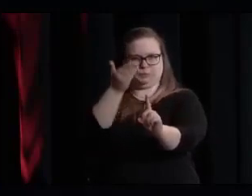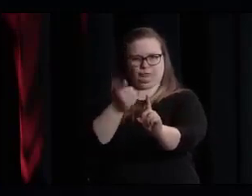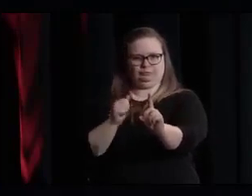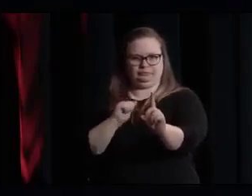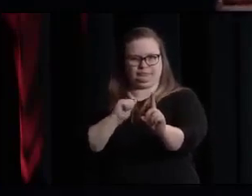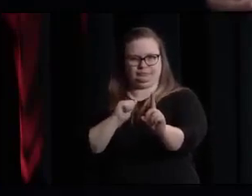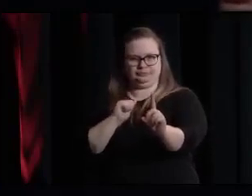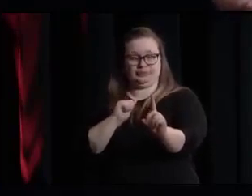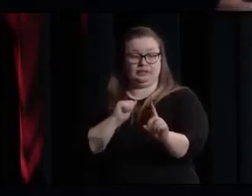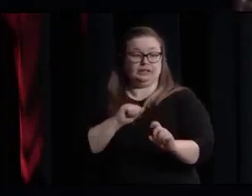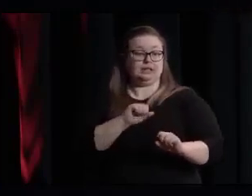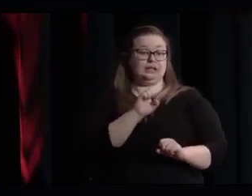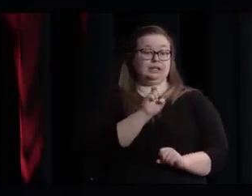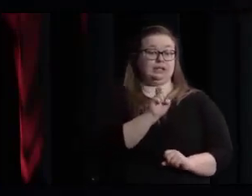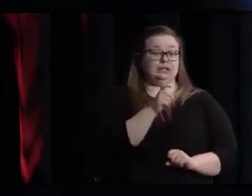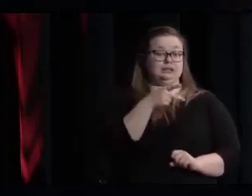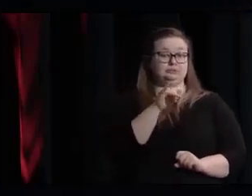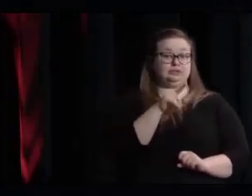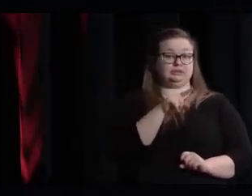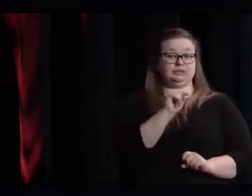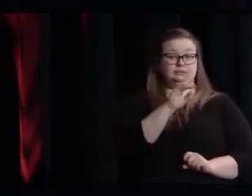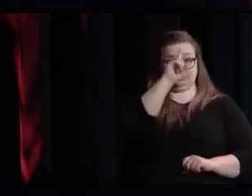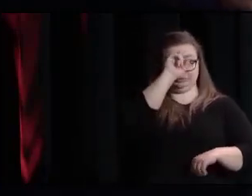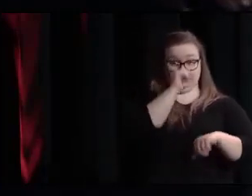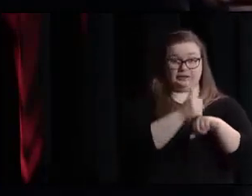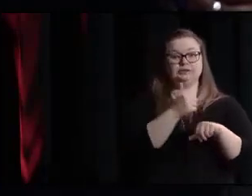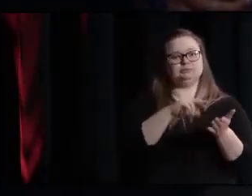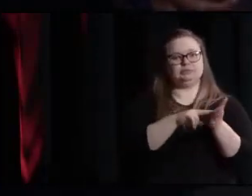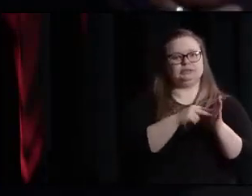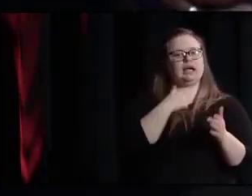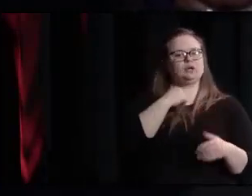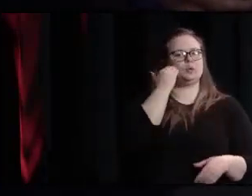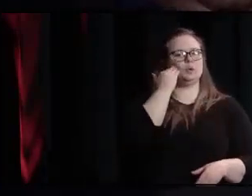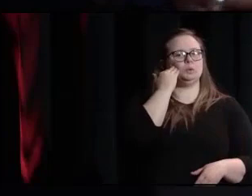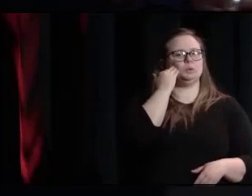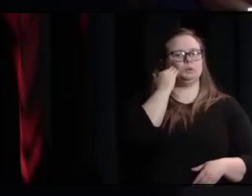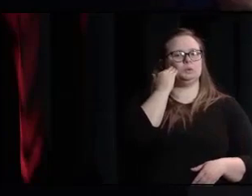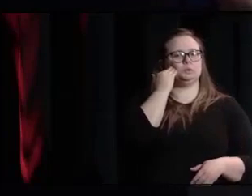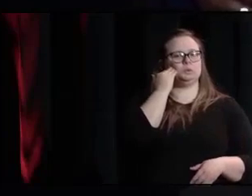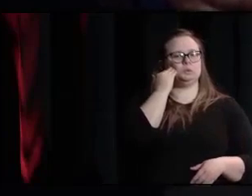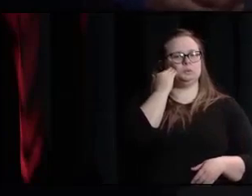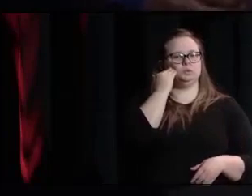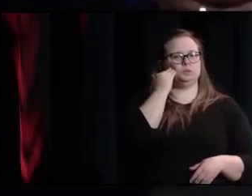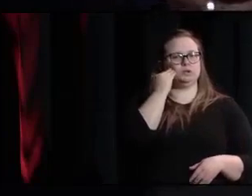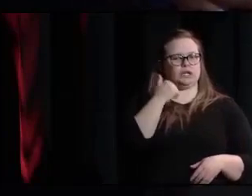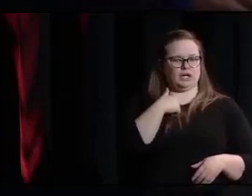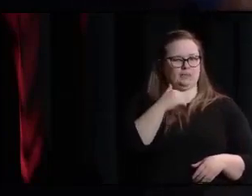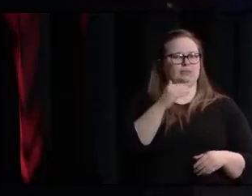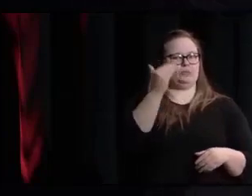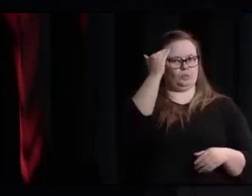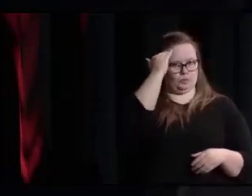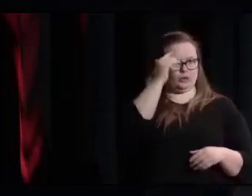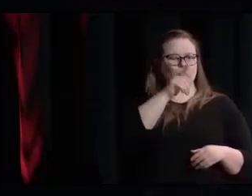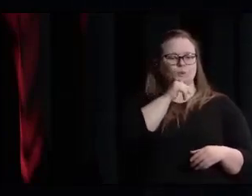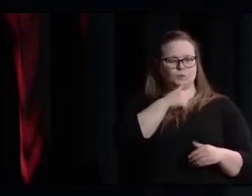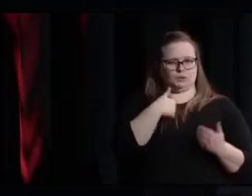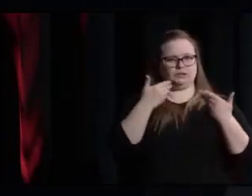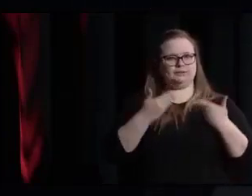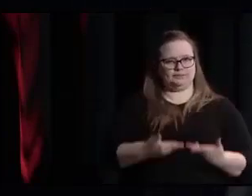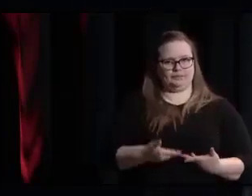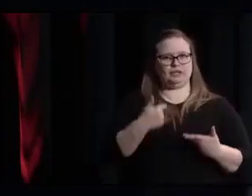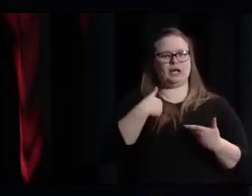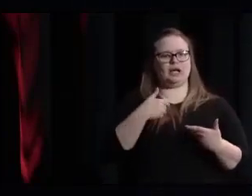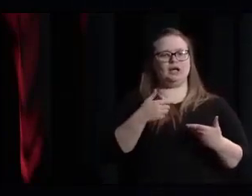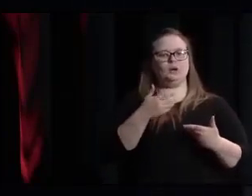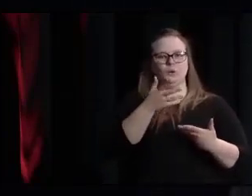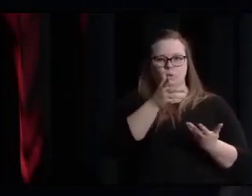Explicit bias means that I am aware that I am this way. I am aware of who I am and who I want to be, and I behave in a